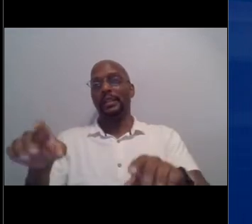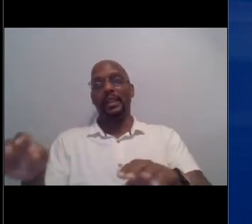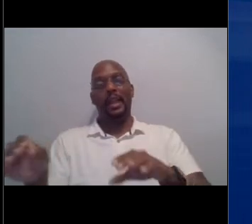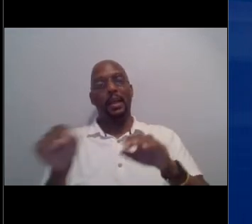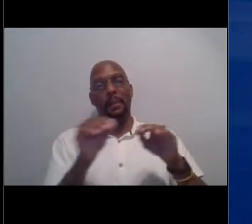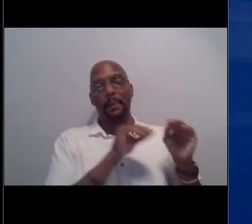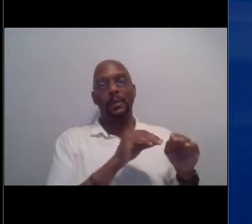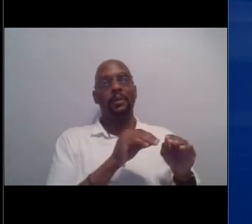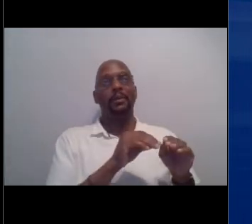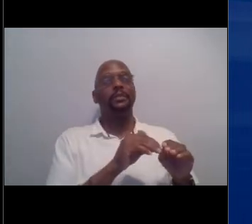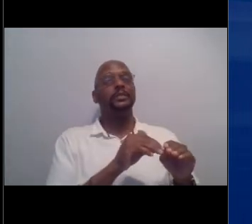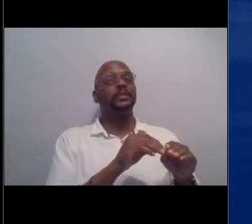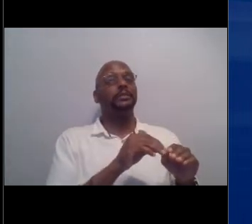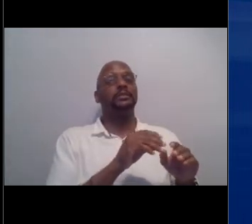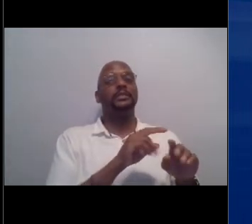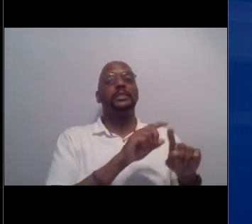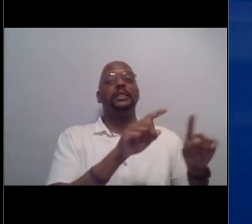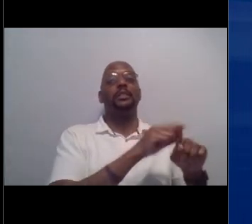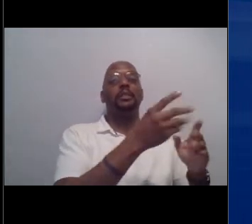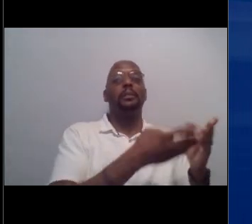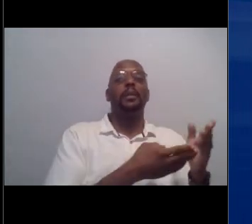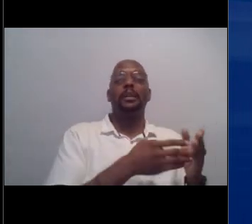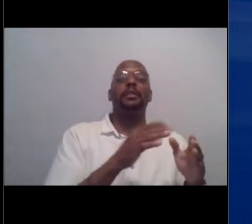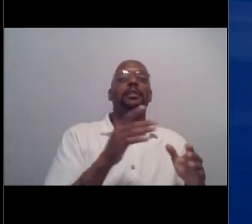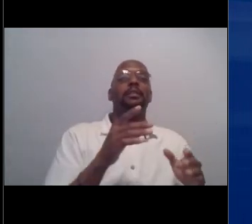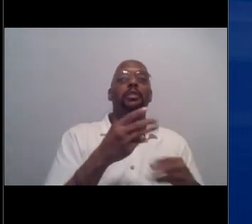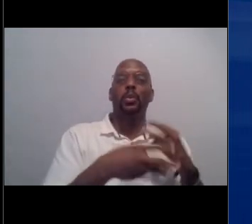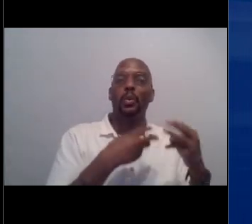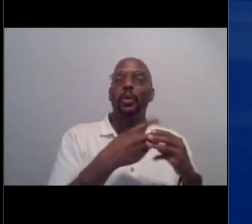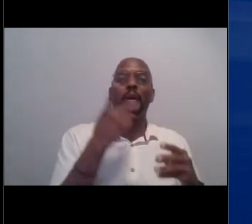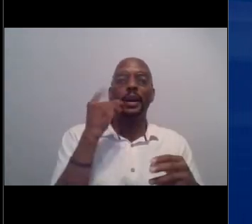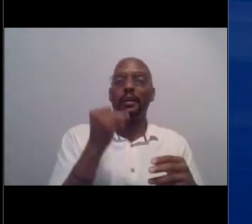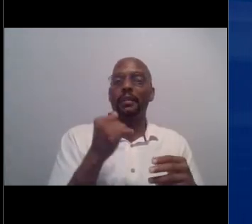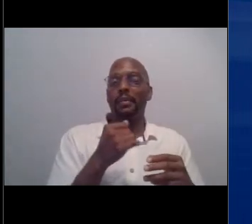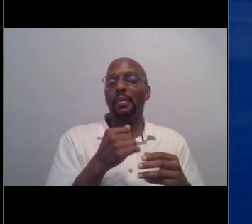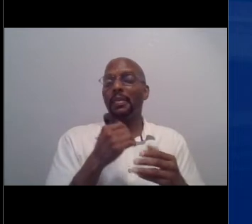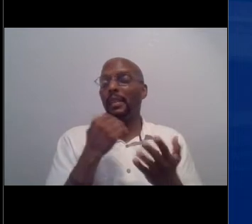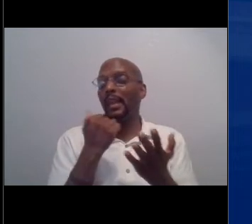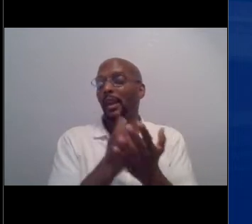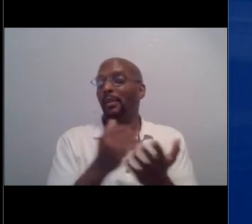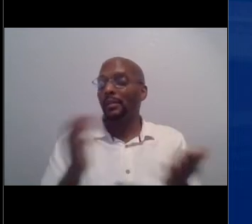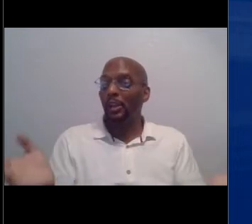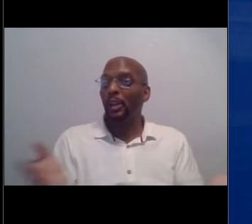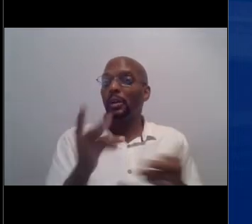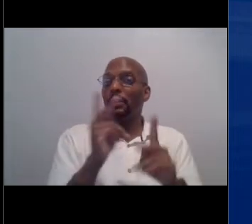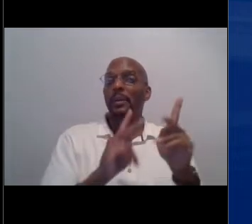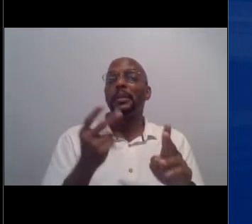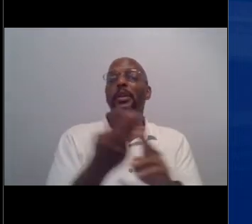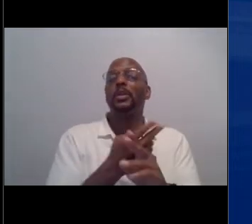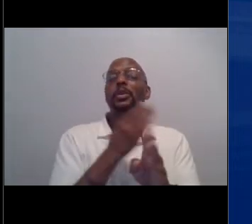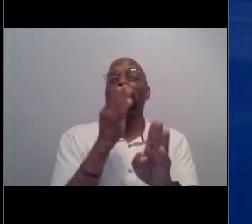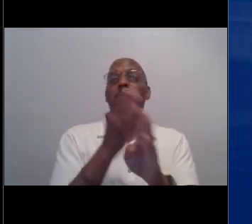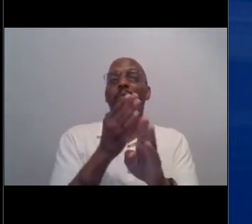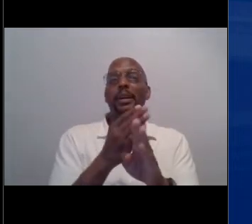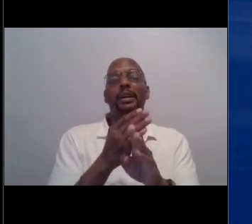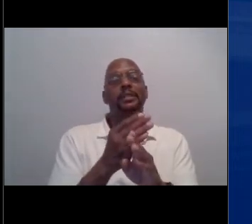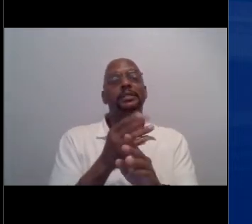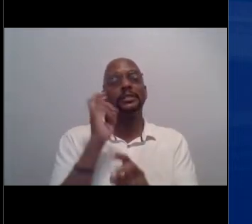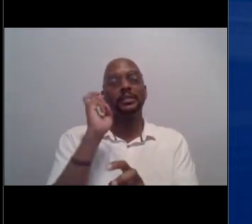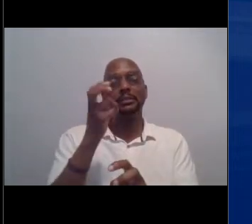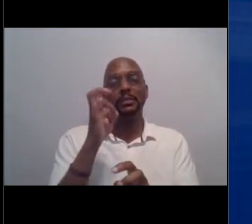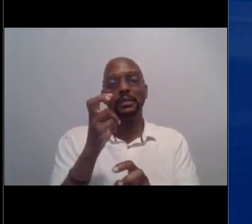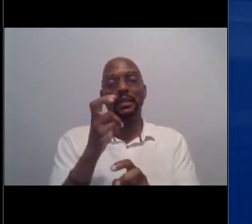way, you know, to entice folks and entice folks to use transit, and for those that are using transit to have a better